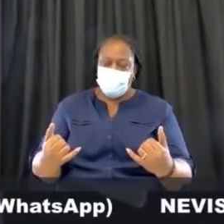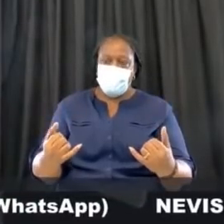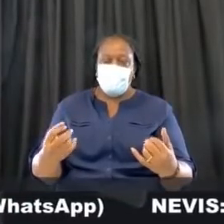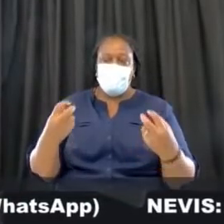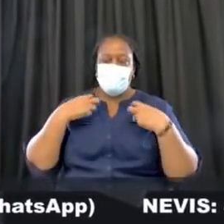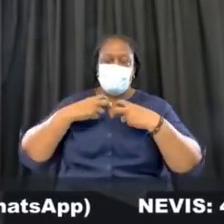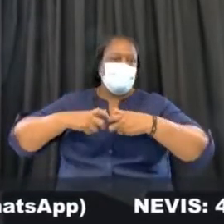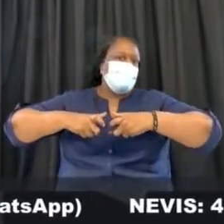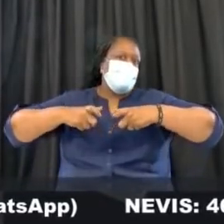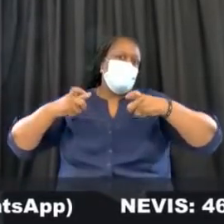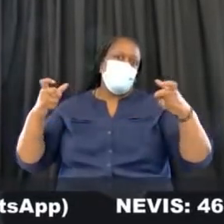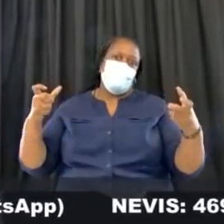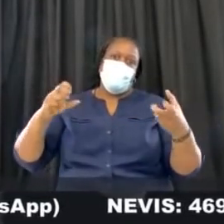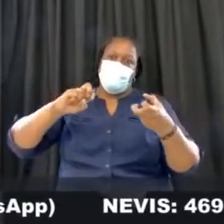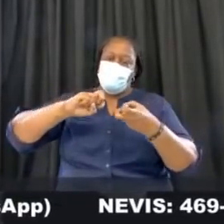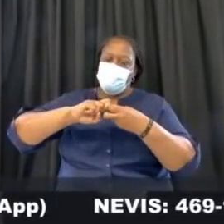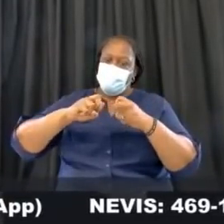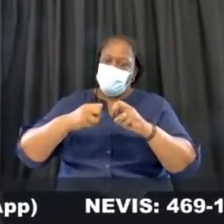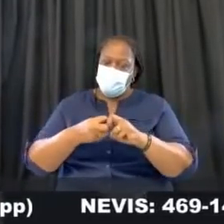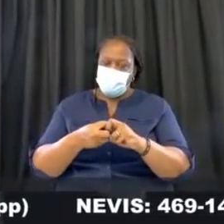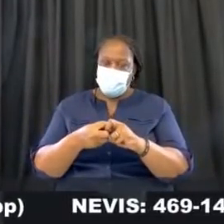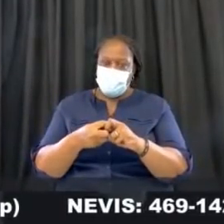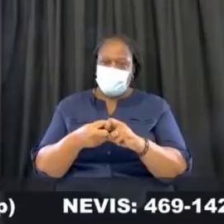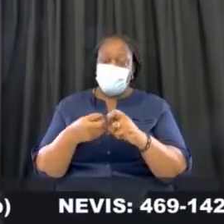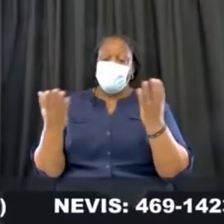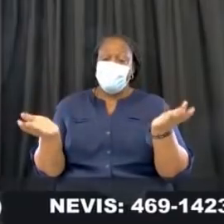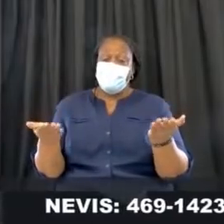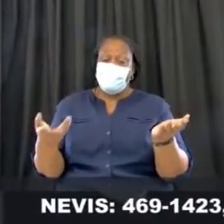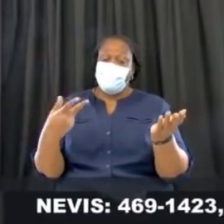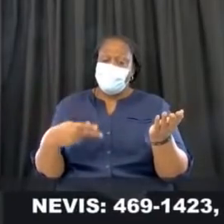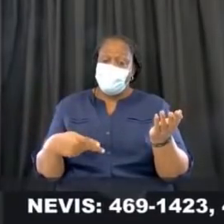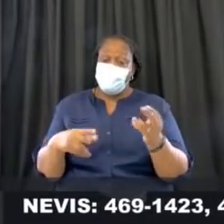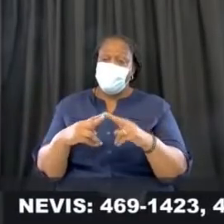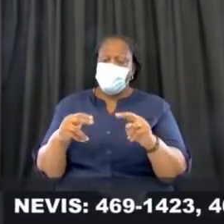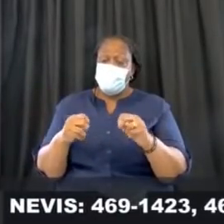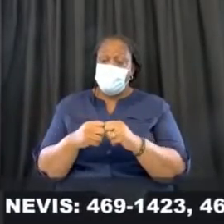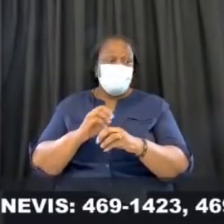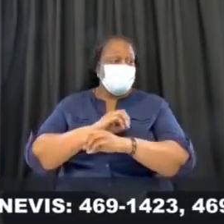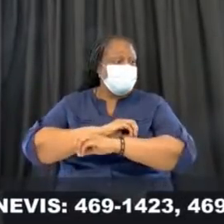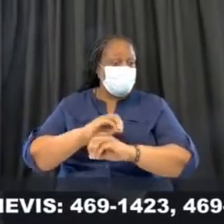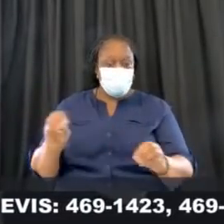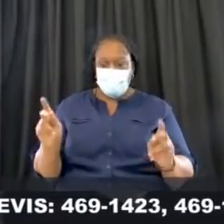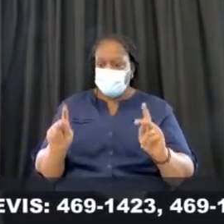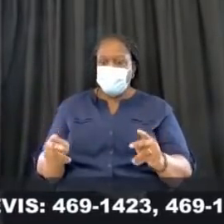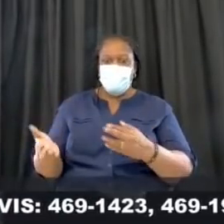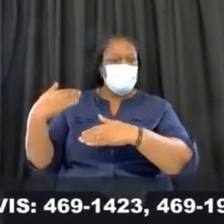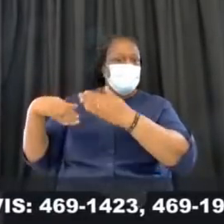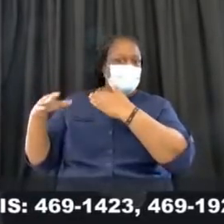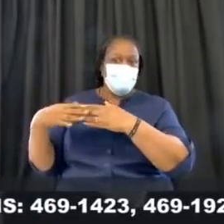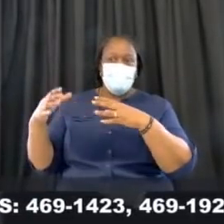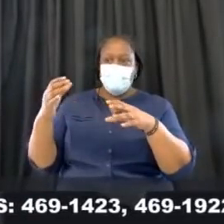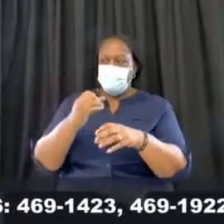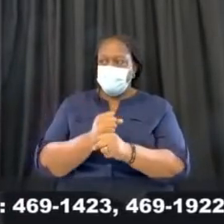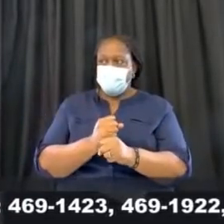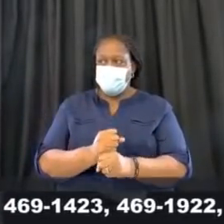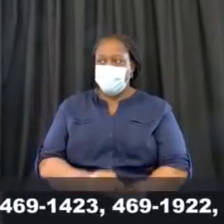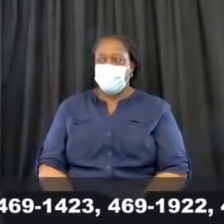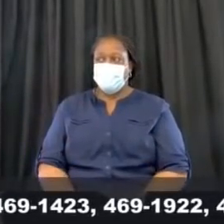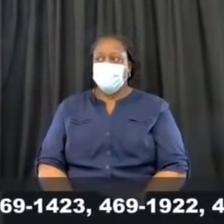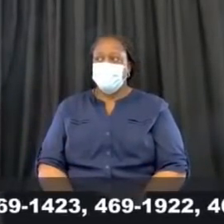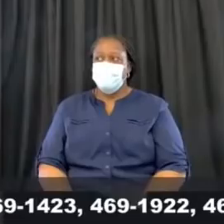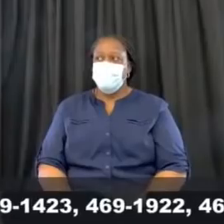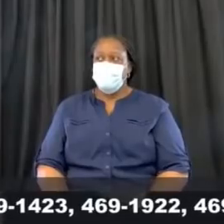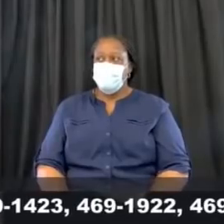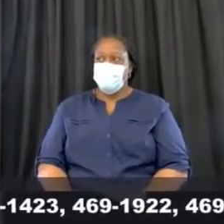a major crisis, one that no one alive has faced before, and is the greatest crisis